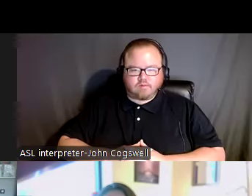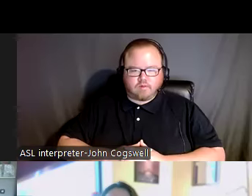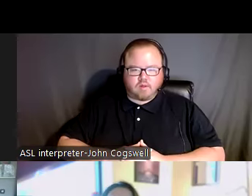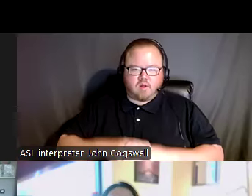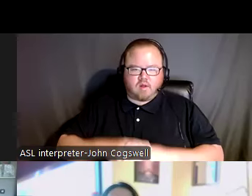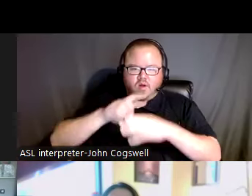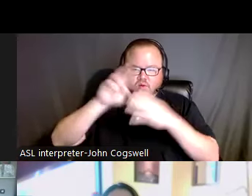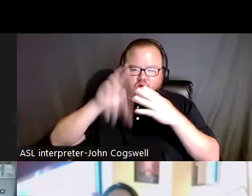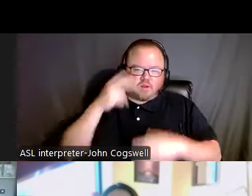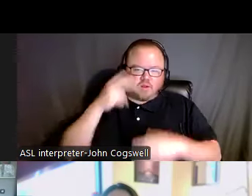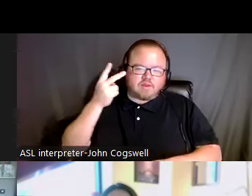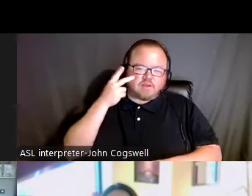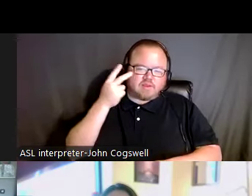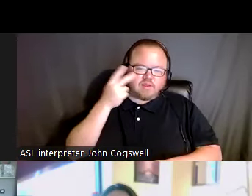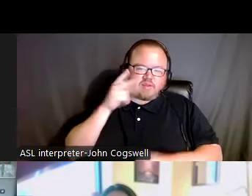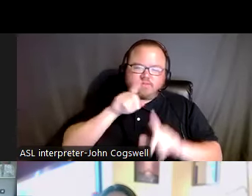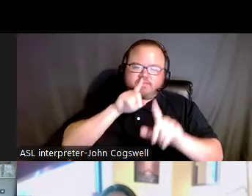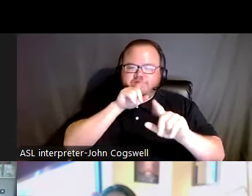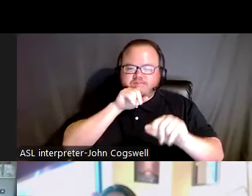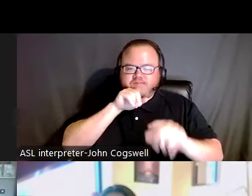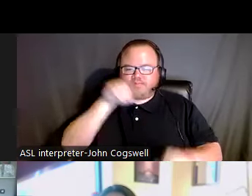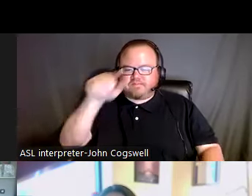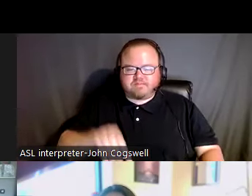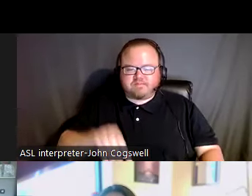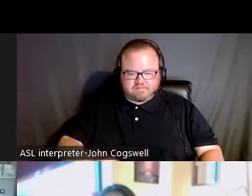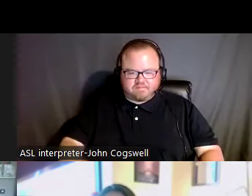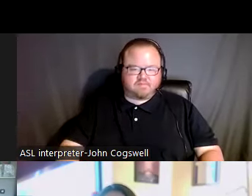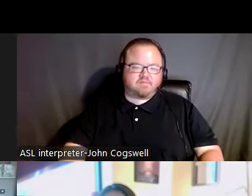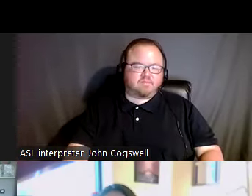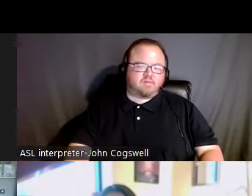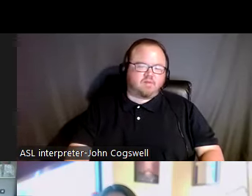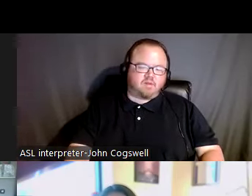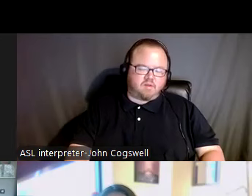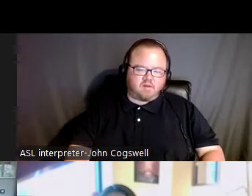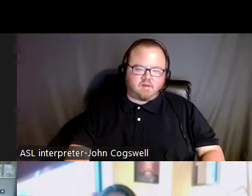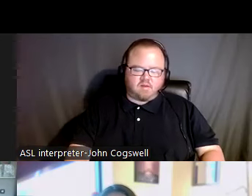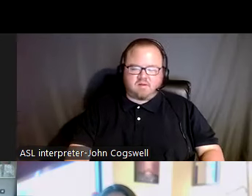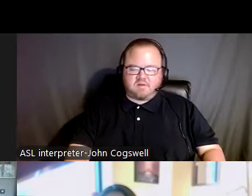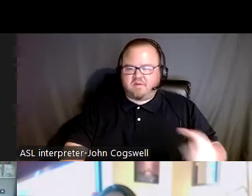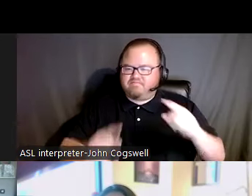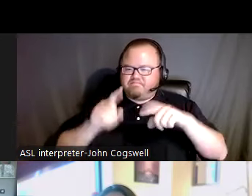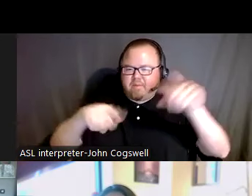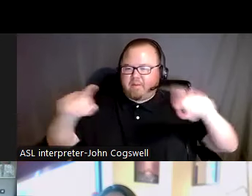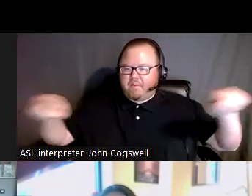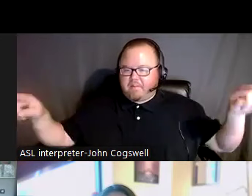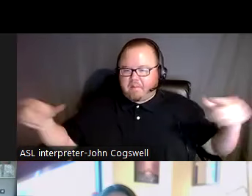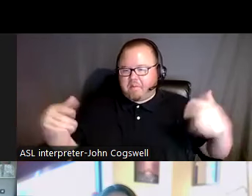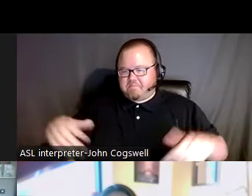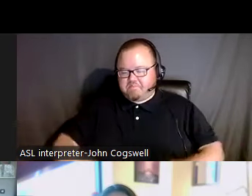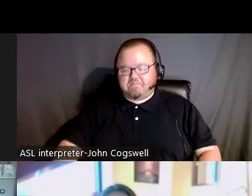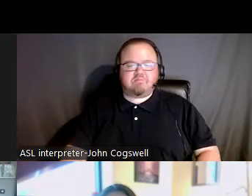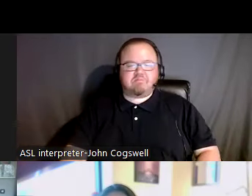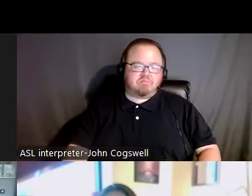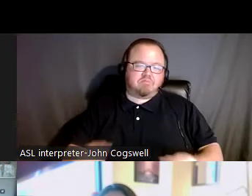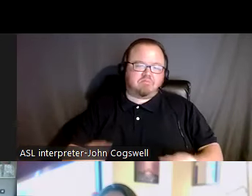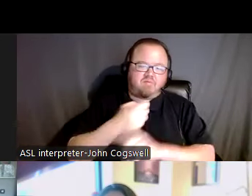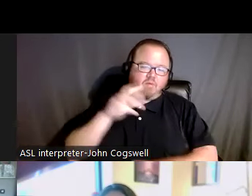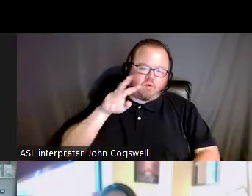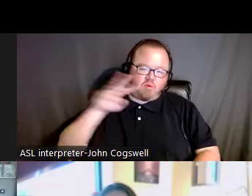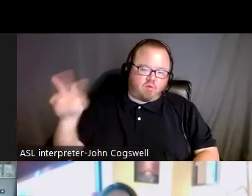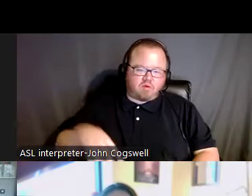in our room. So we got quite a spread across everywhere. So a lot of folks from Western